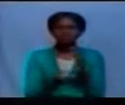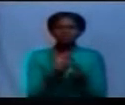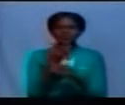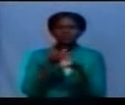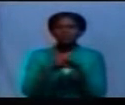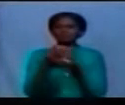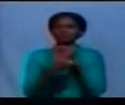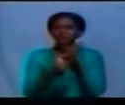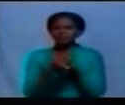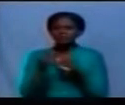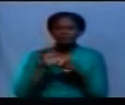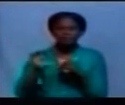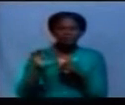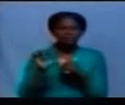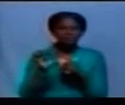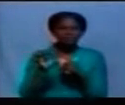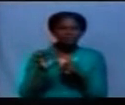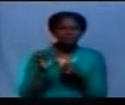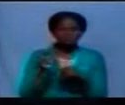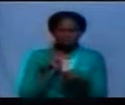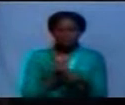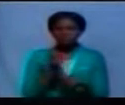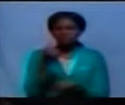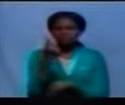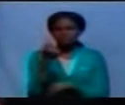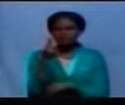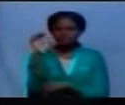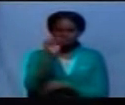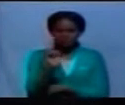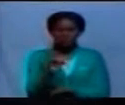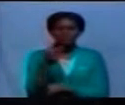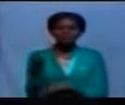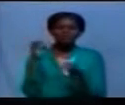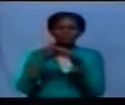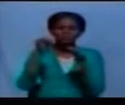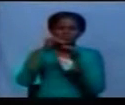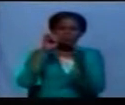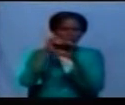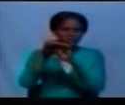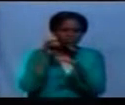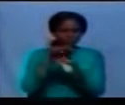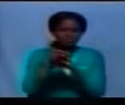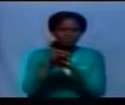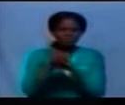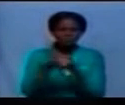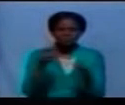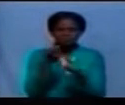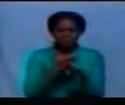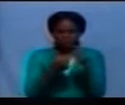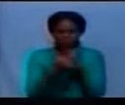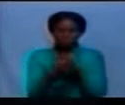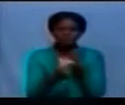sector, we have 11% of the total deposits coming from the savings